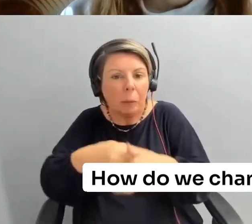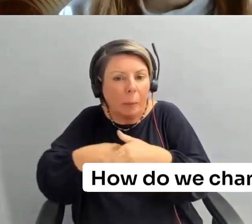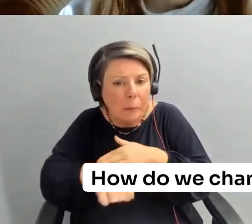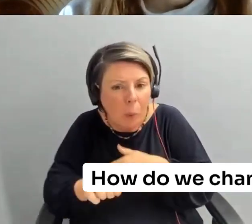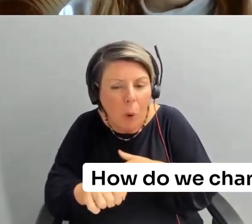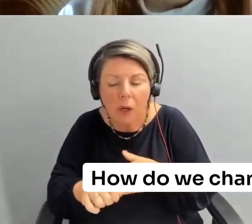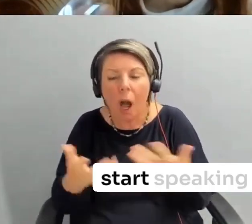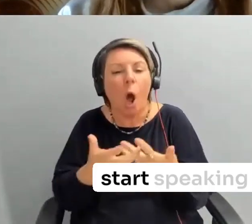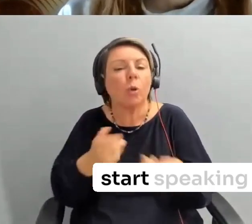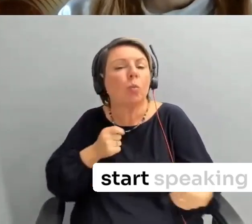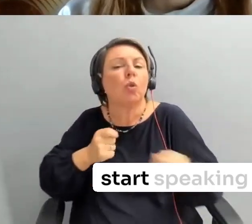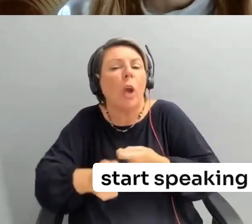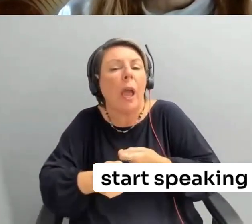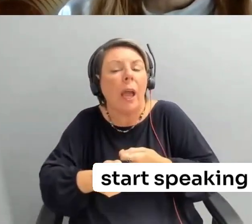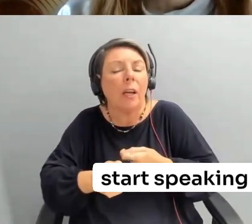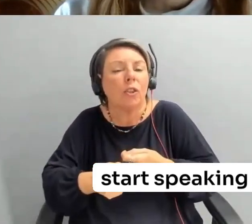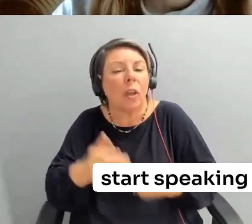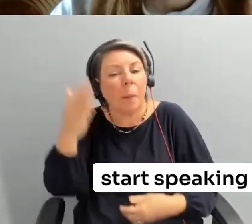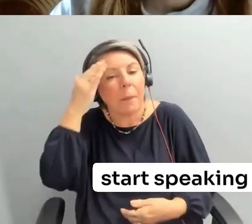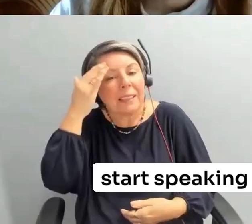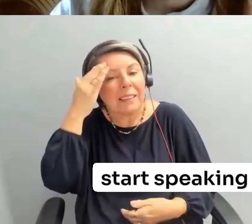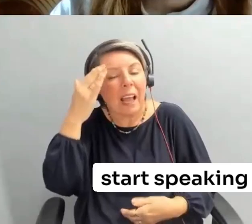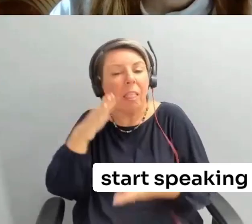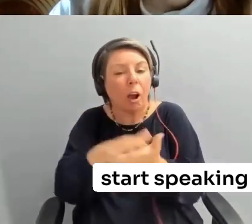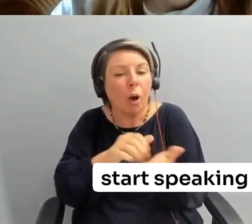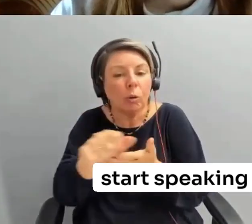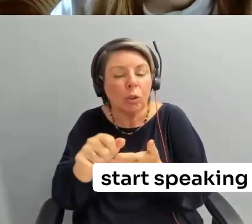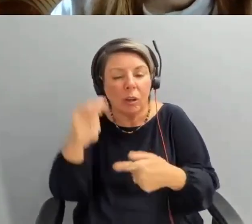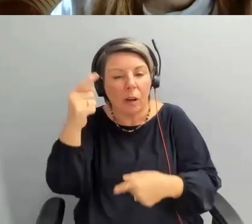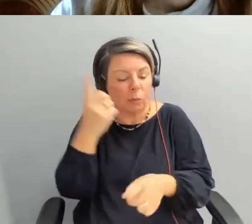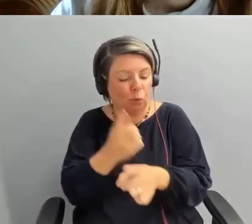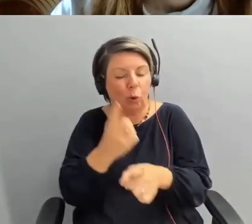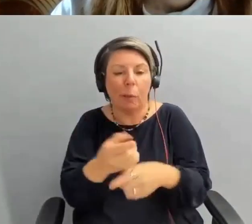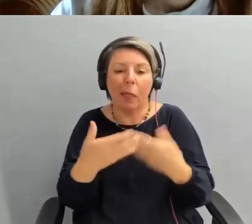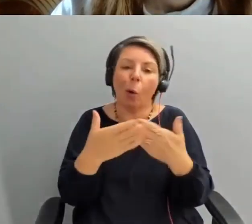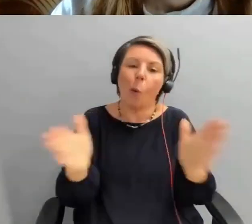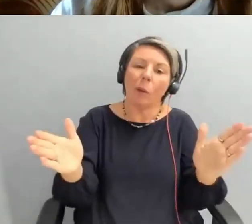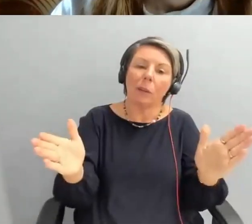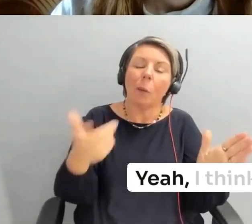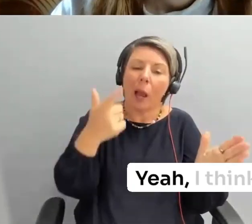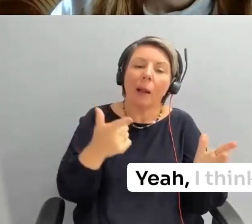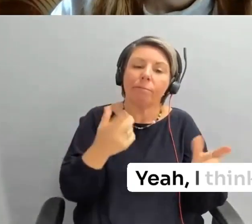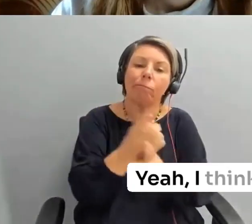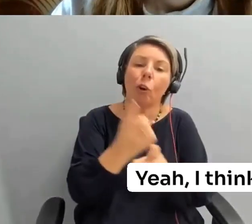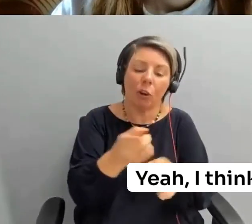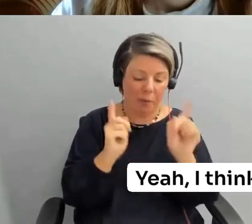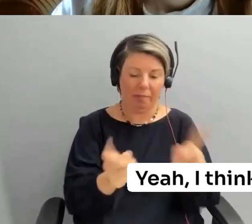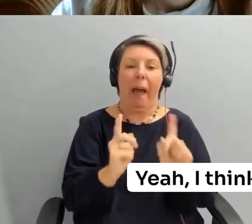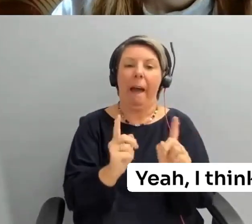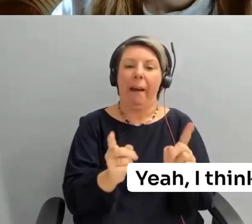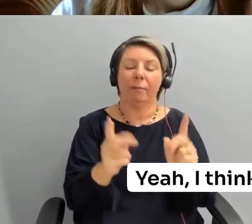this culture, and how do we start speaking more openly about our bowel health? Yeah, I